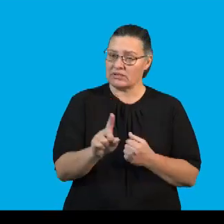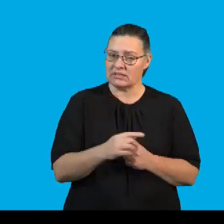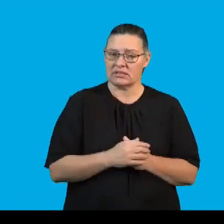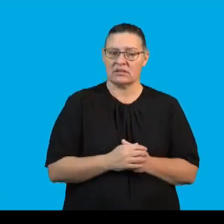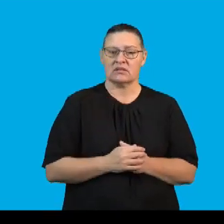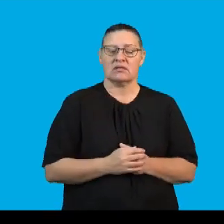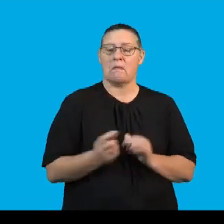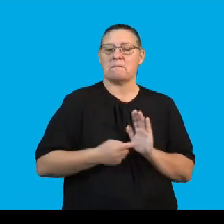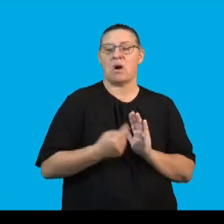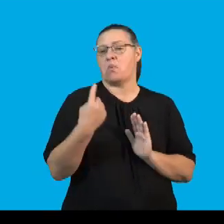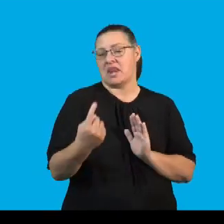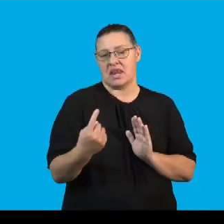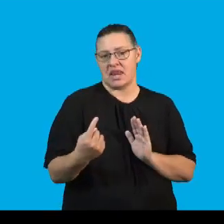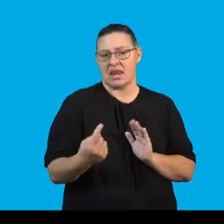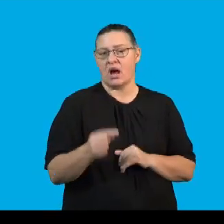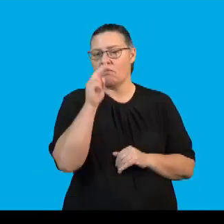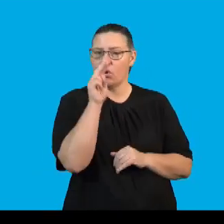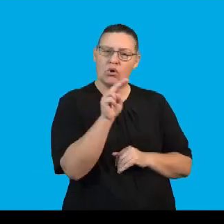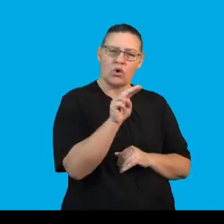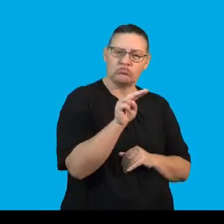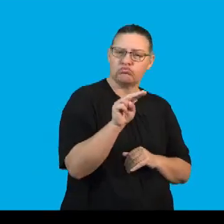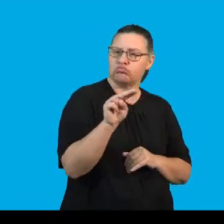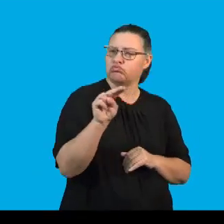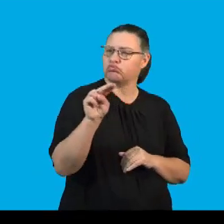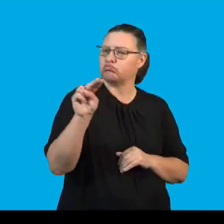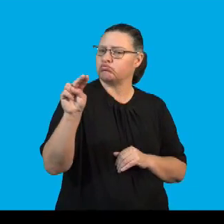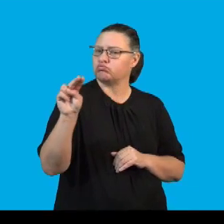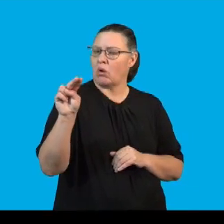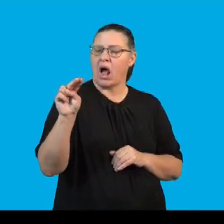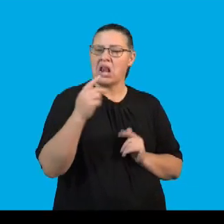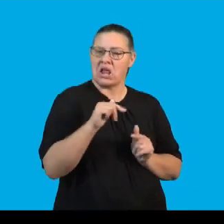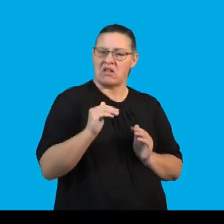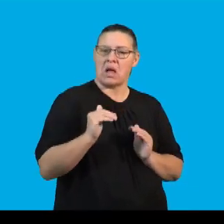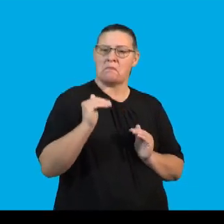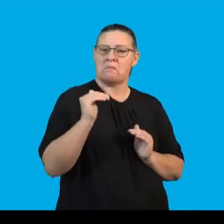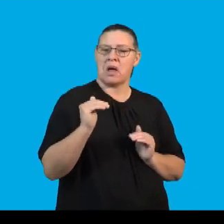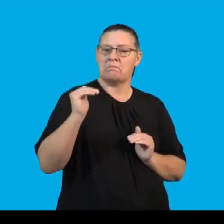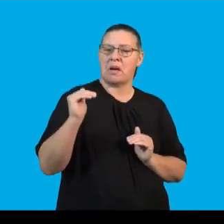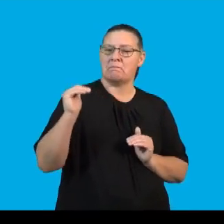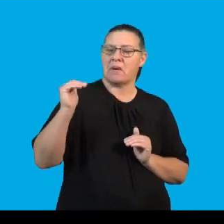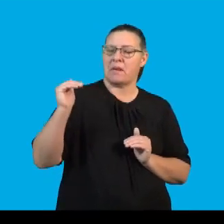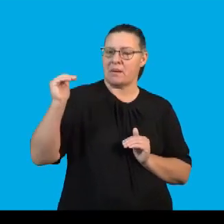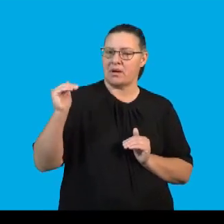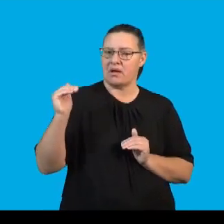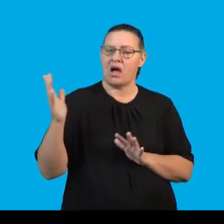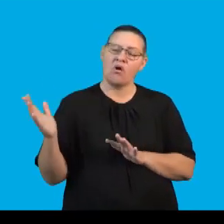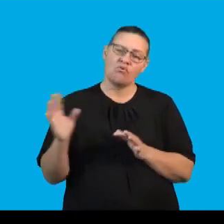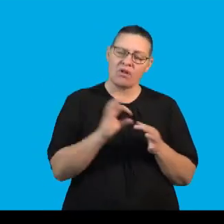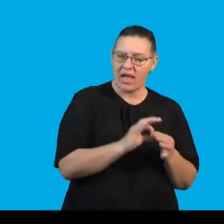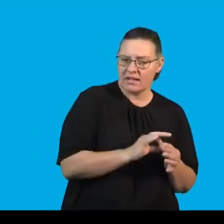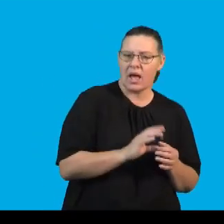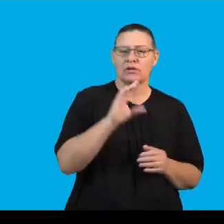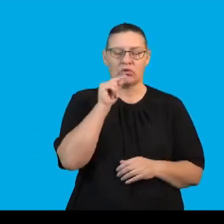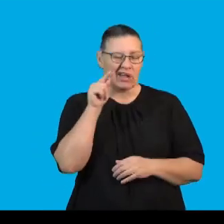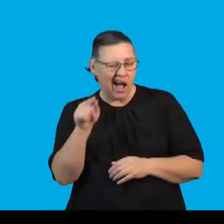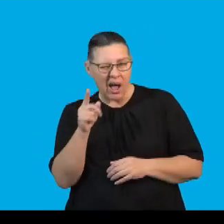state it's only 1 mark. You look at the trend of progesterone levels. When you are given a graph,